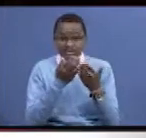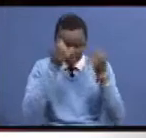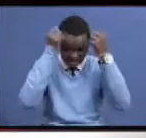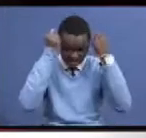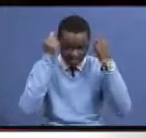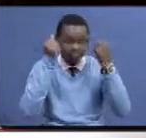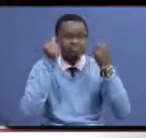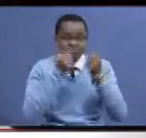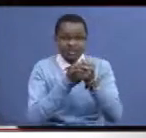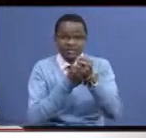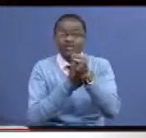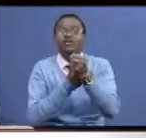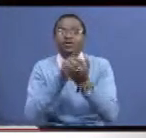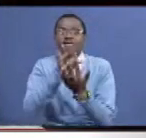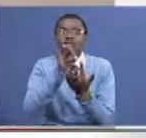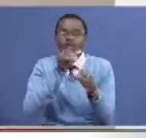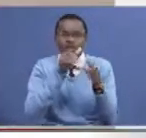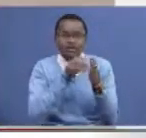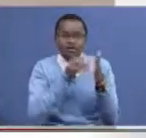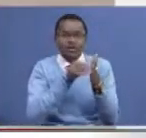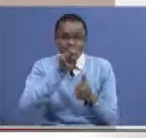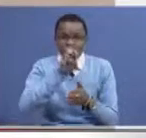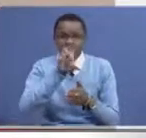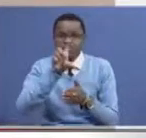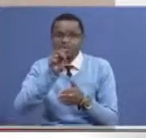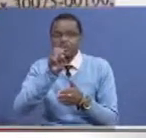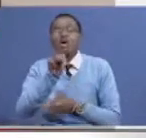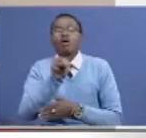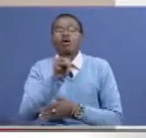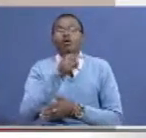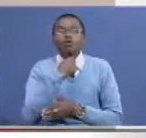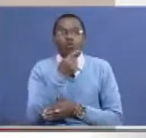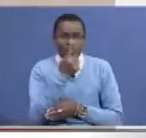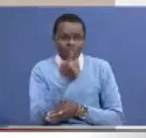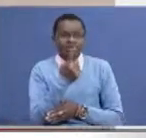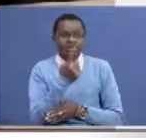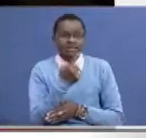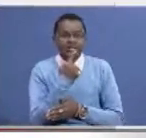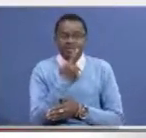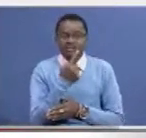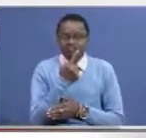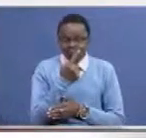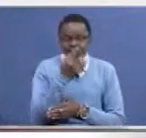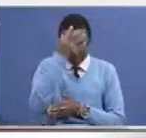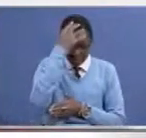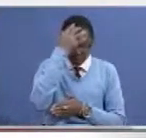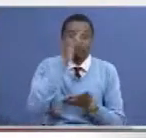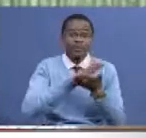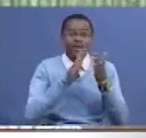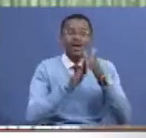lawyers banging the drum for the Miguna nomination includes Nelson Harvey and Cliff Ombesa, who in one accord said Miguna should deputize